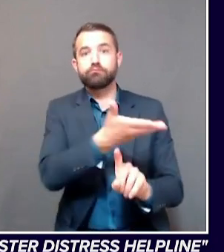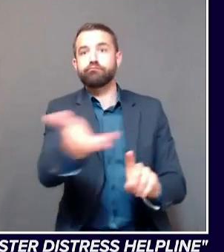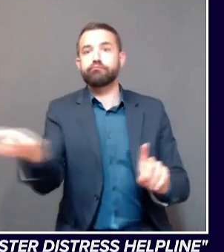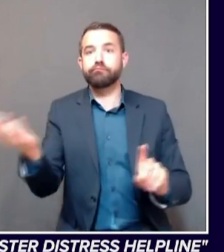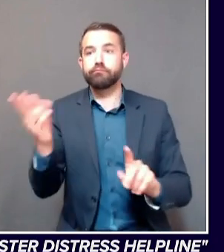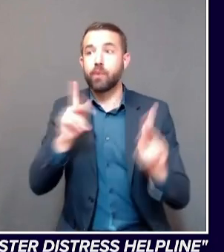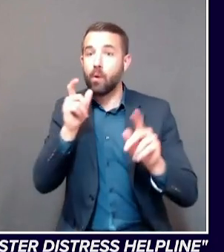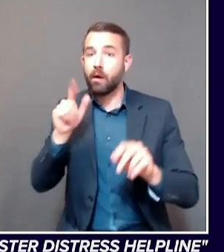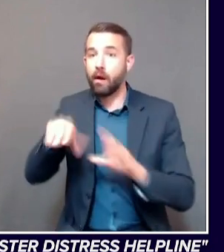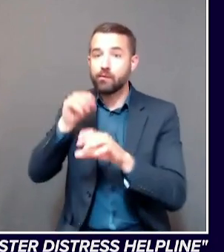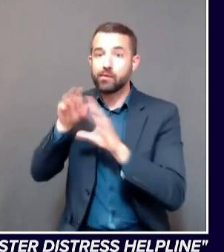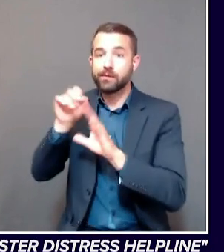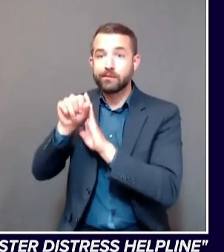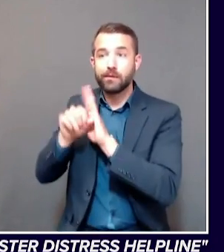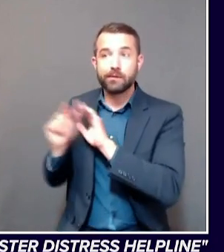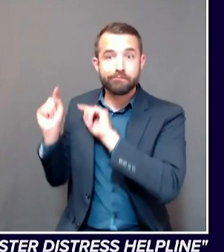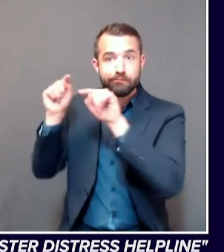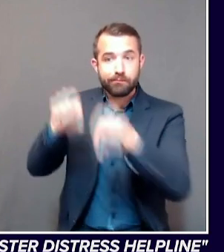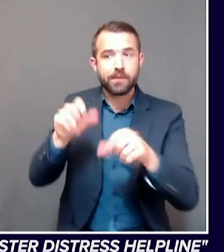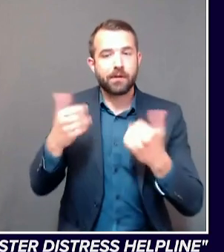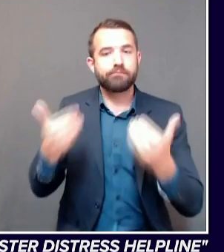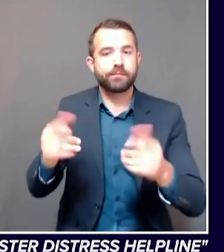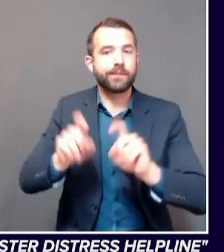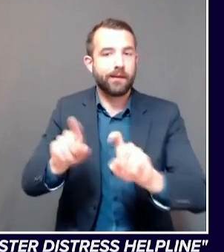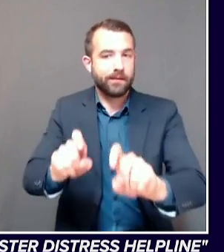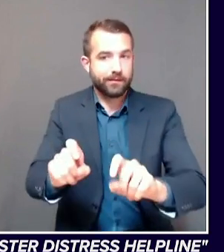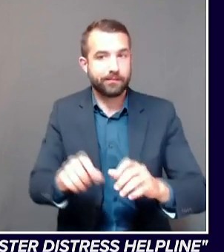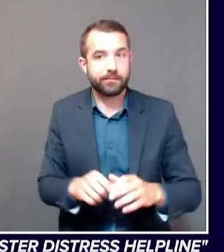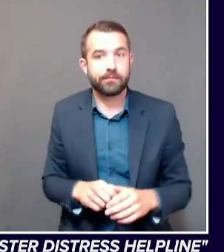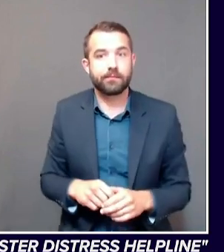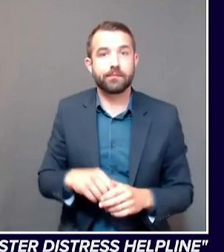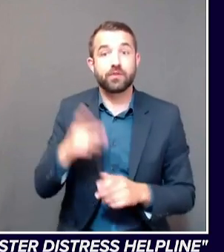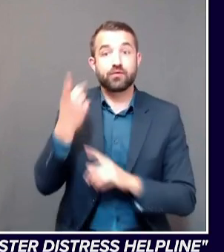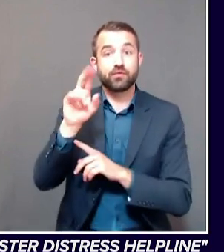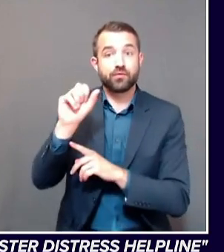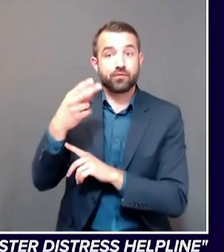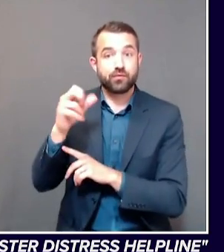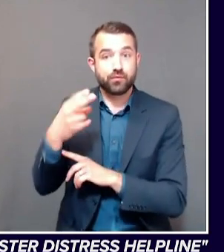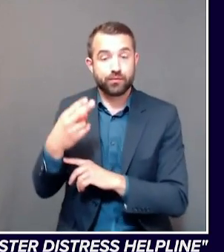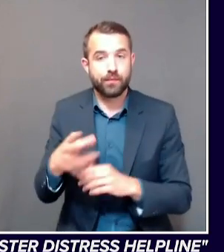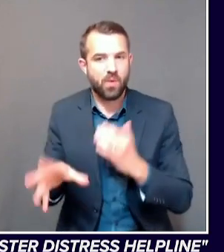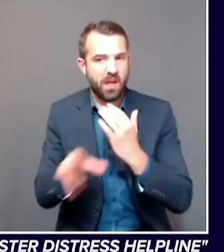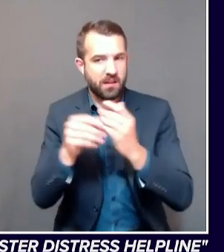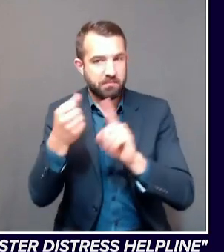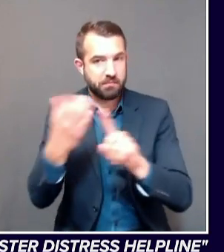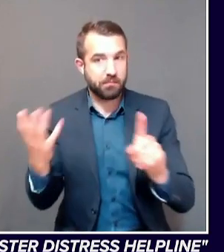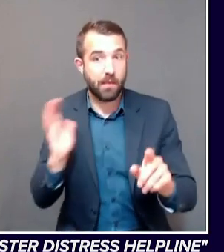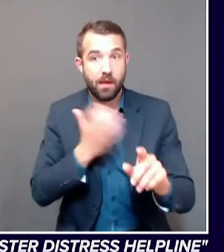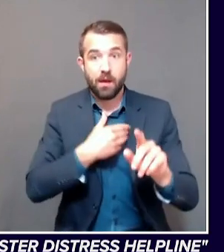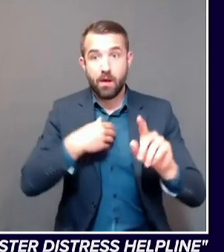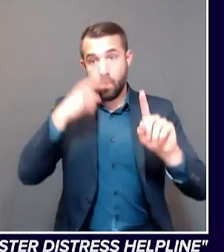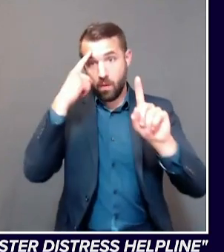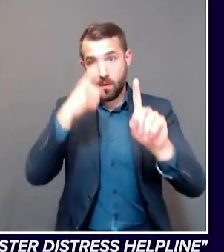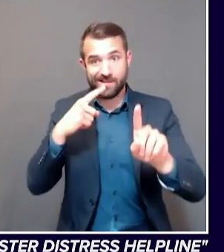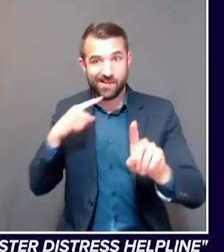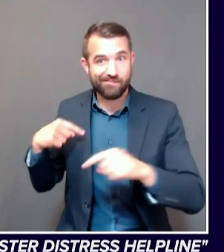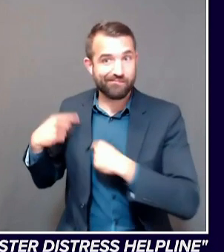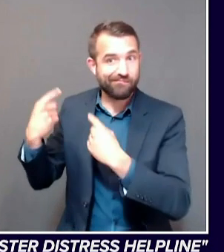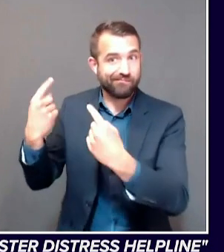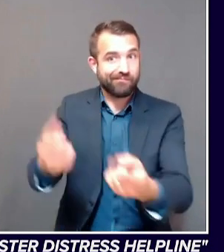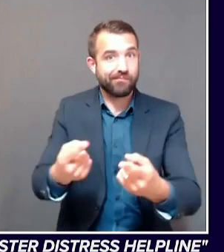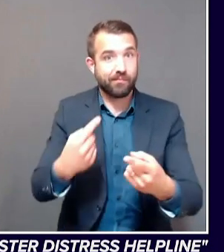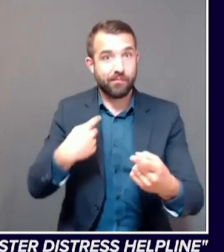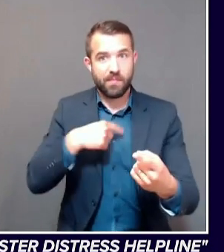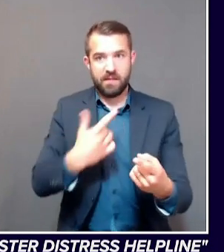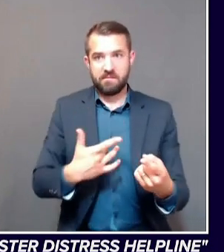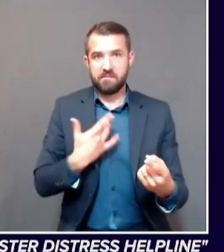option. The only thing I'll add on top of that, Commissioner, is that our goal through this has been, and this is what I believe we've done, is to